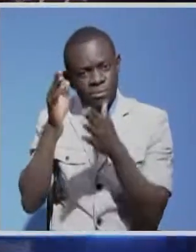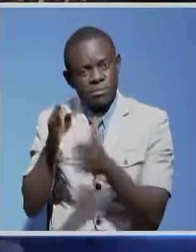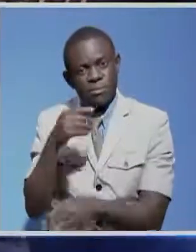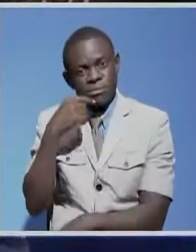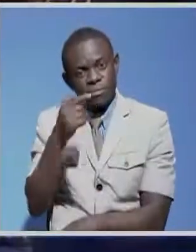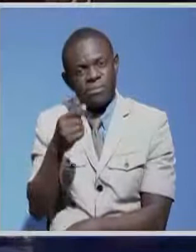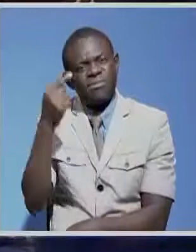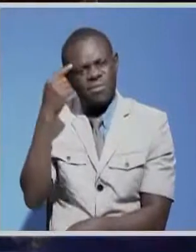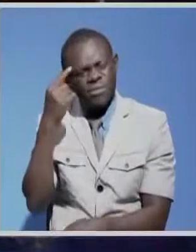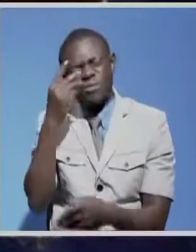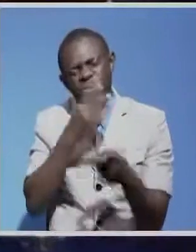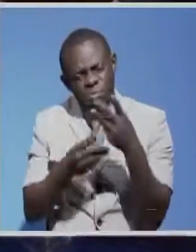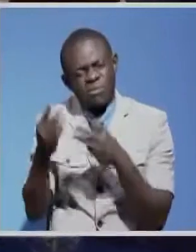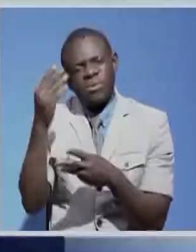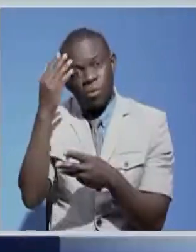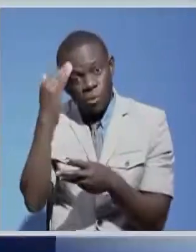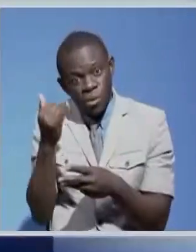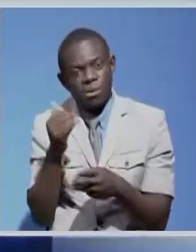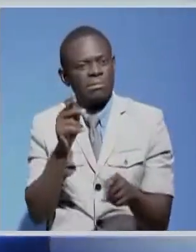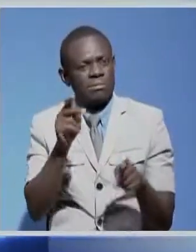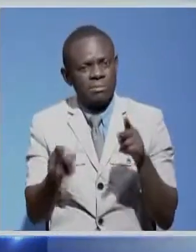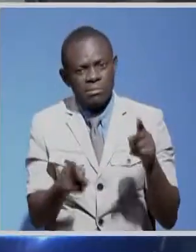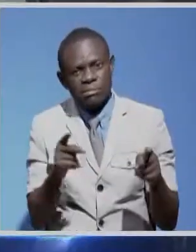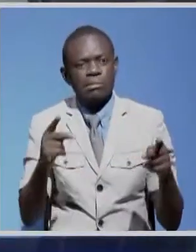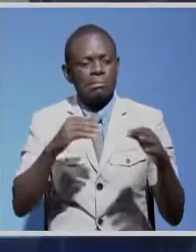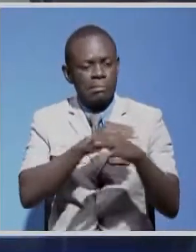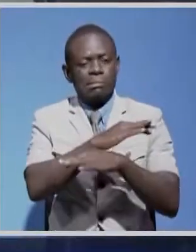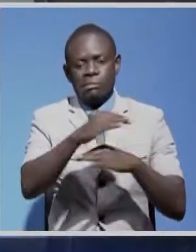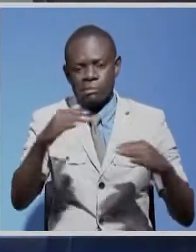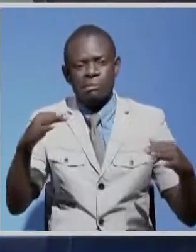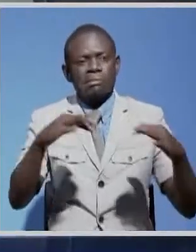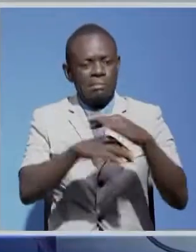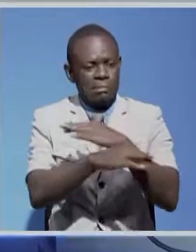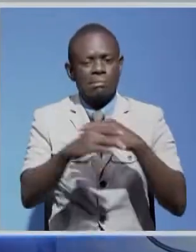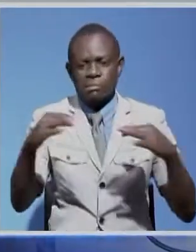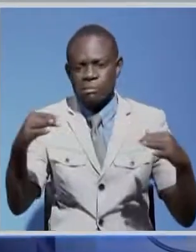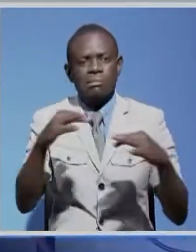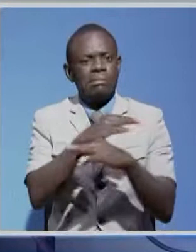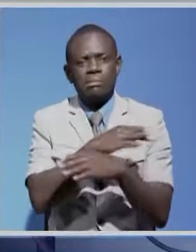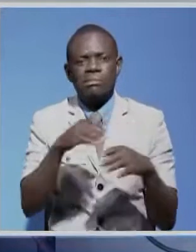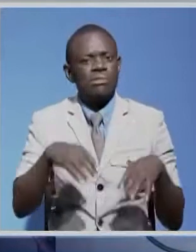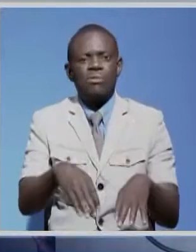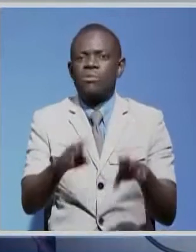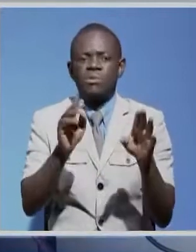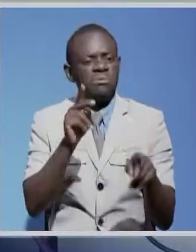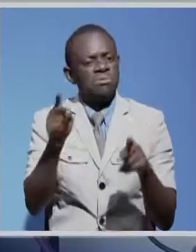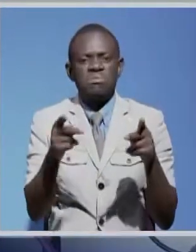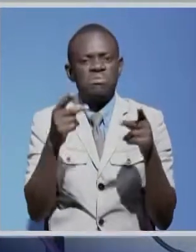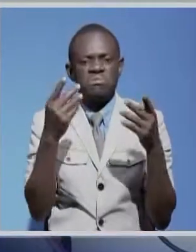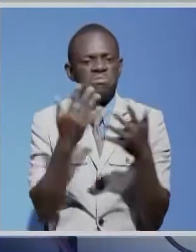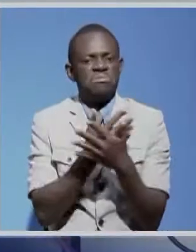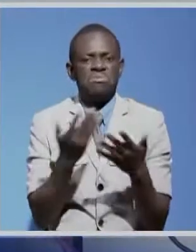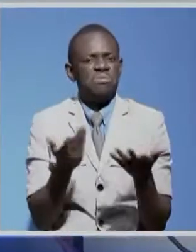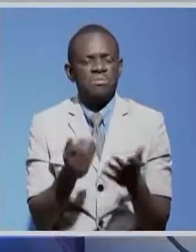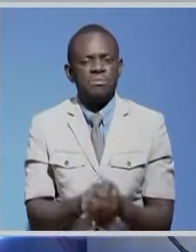people are still gathering in numbers at funerals and workshops. In the last